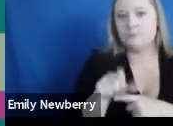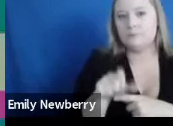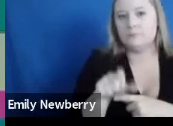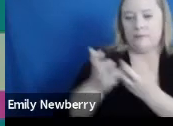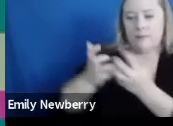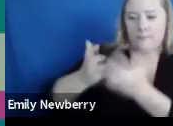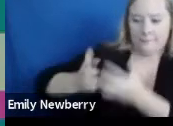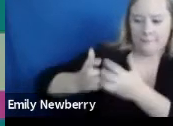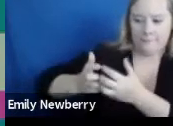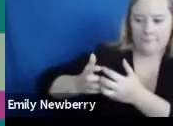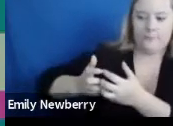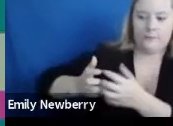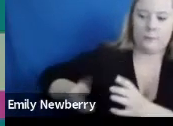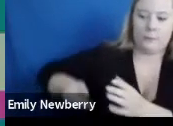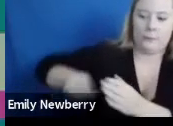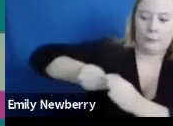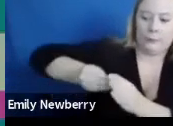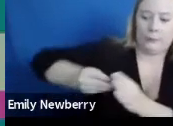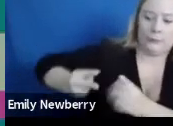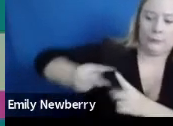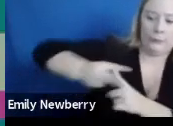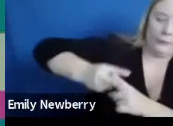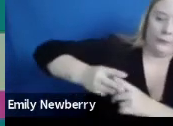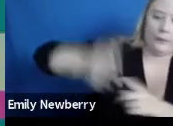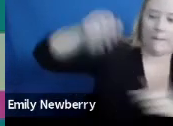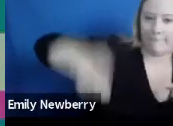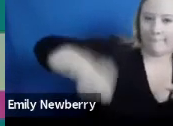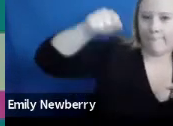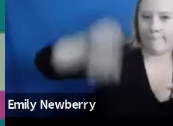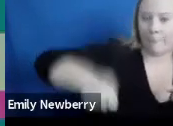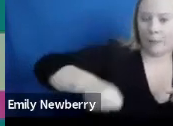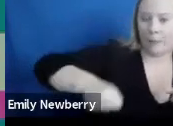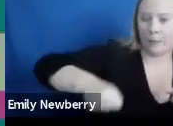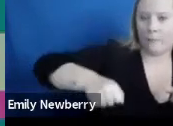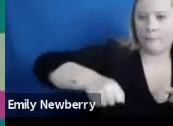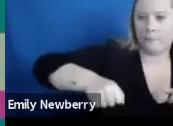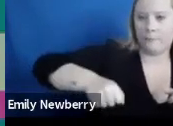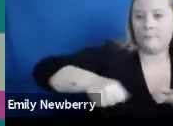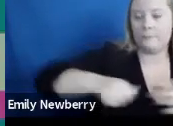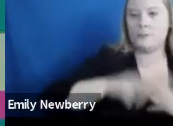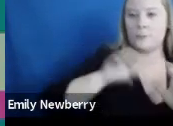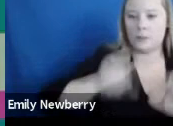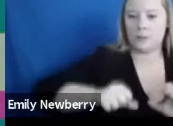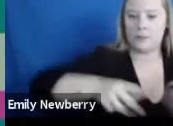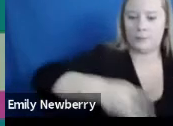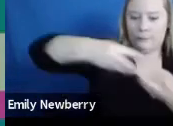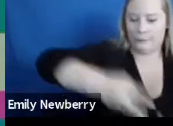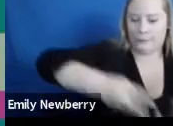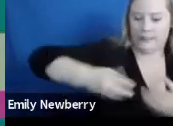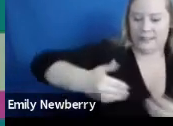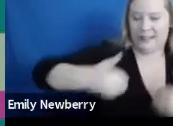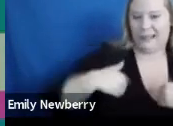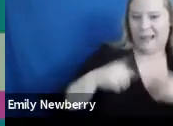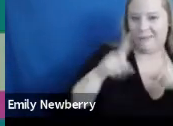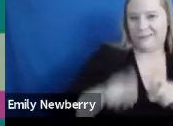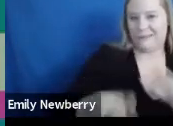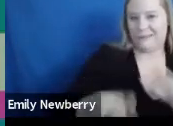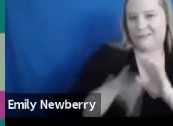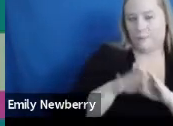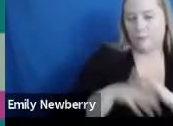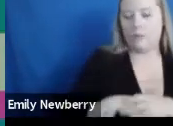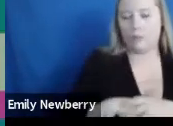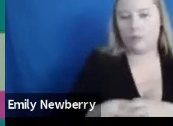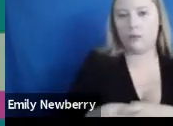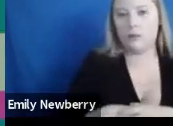that pump, and so we could pump the water out of it and get the sample. But again, the idea is we don't